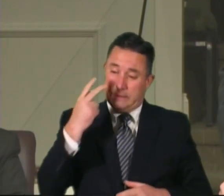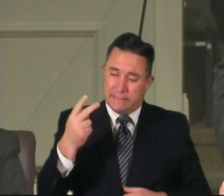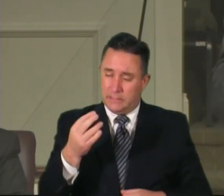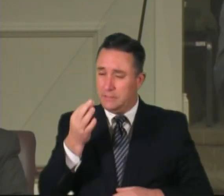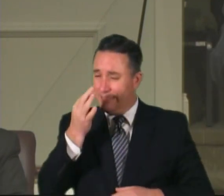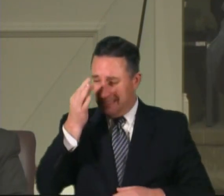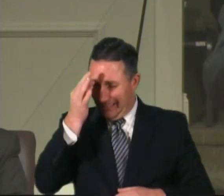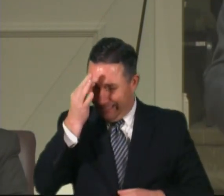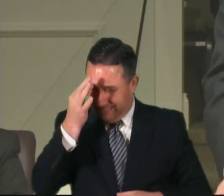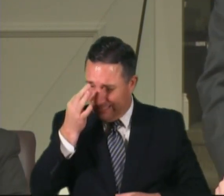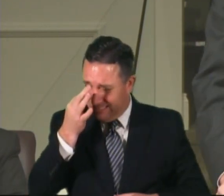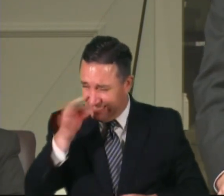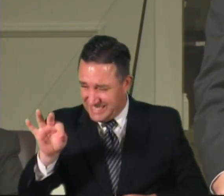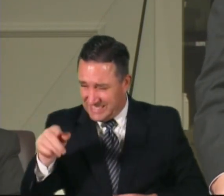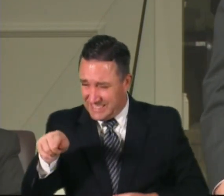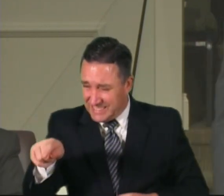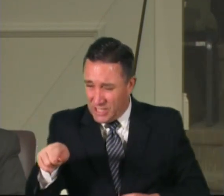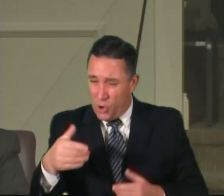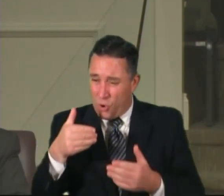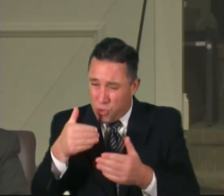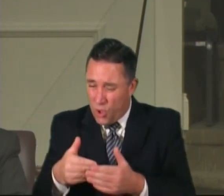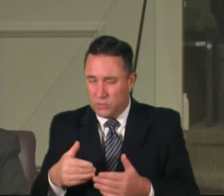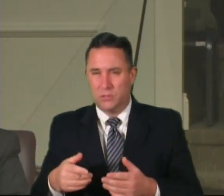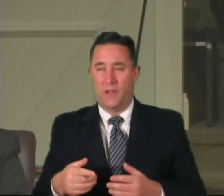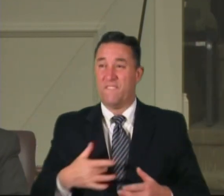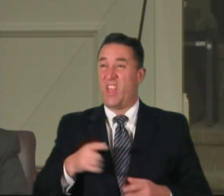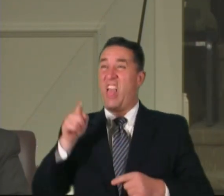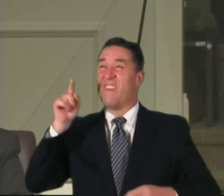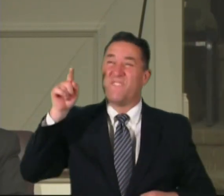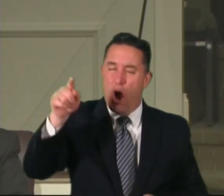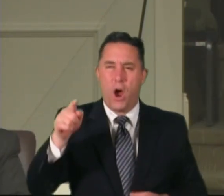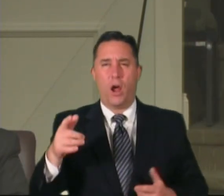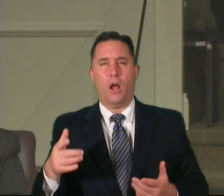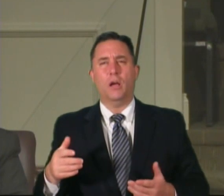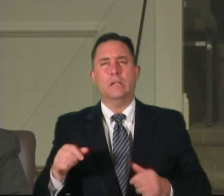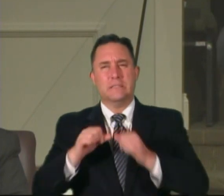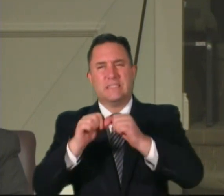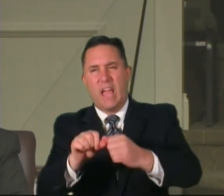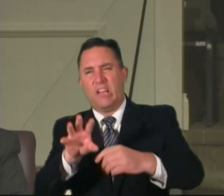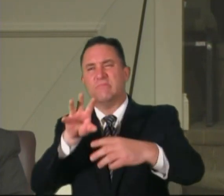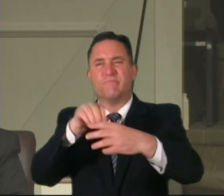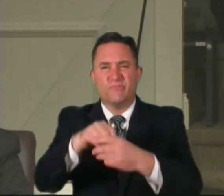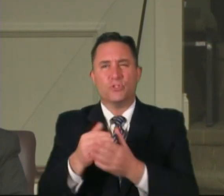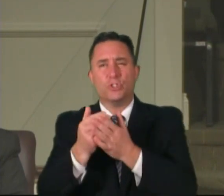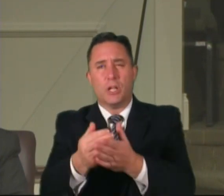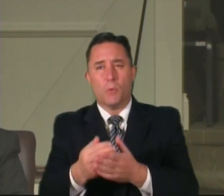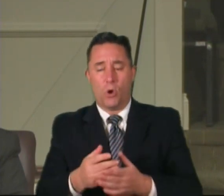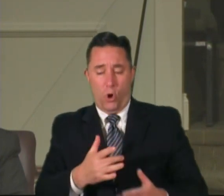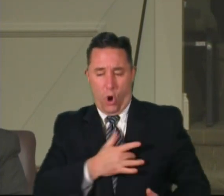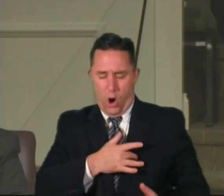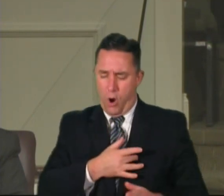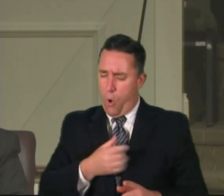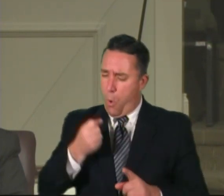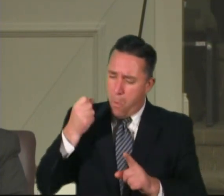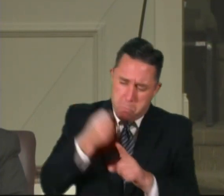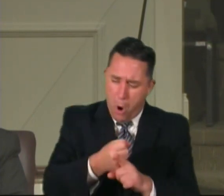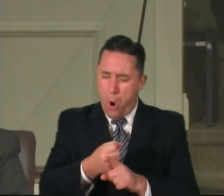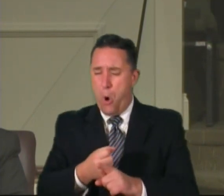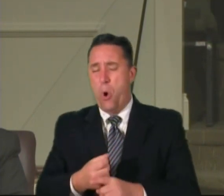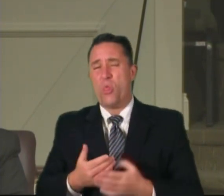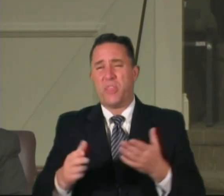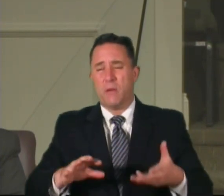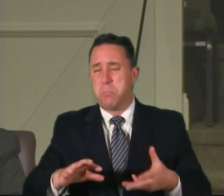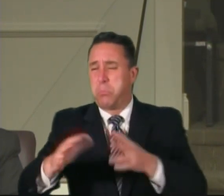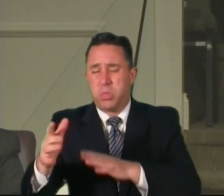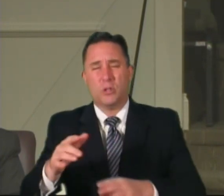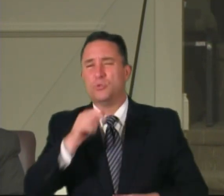are. Success may be near when it seems like so far. So stick to the fight. Stay on the ship when your heart is hit. It's when things go wrong that